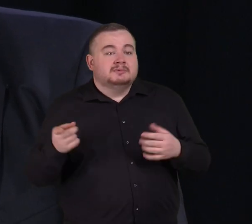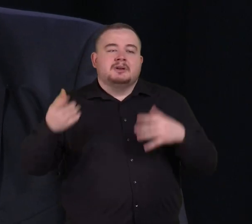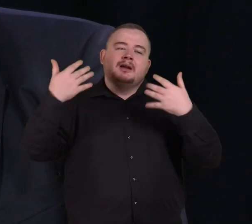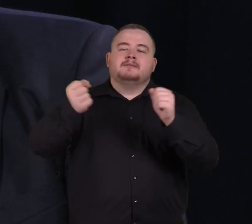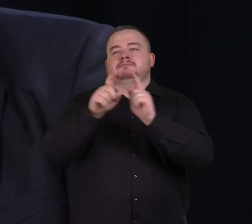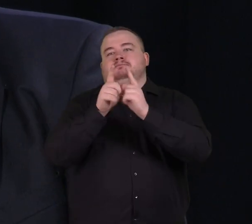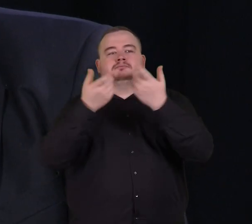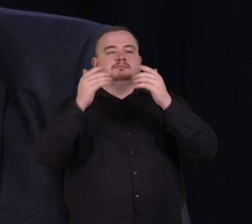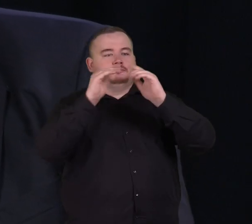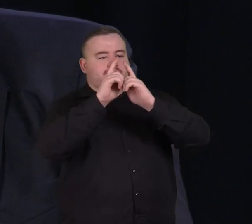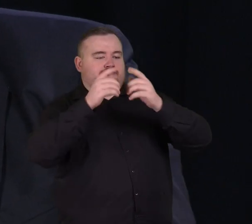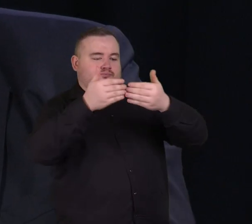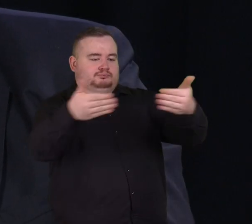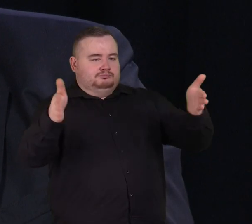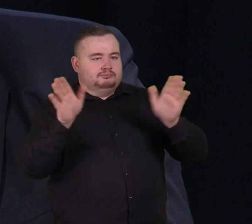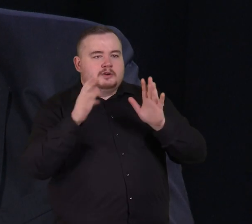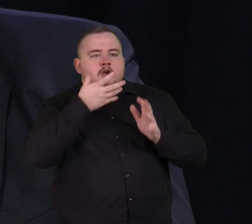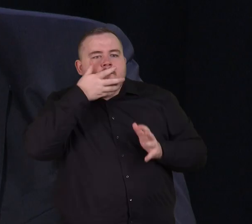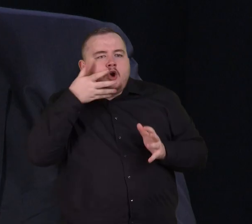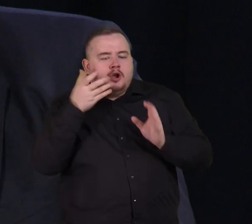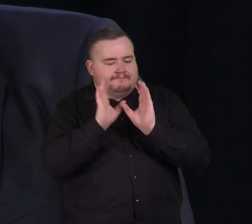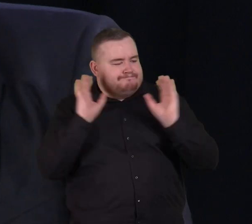SME can build a production hall.